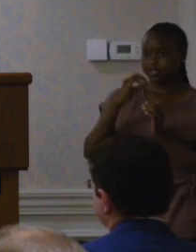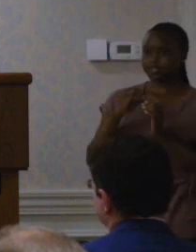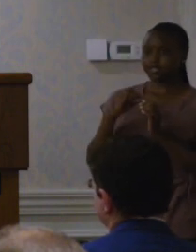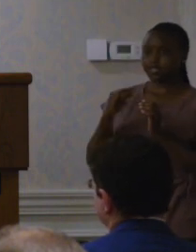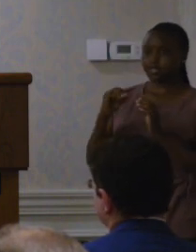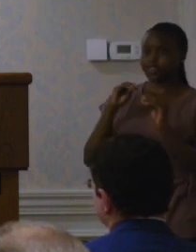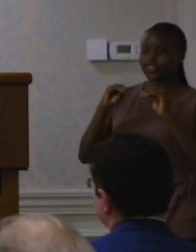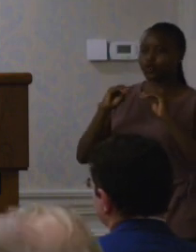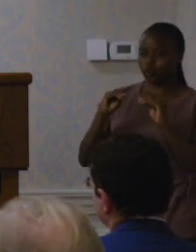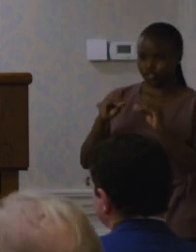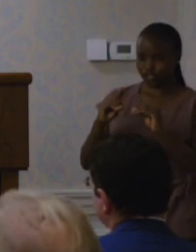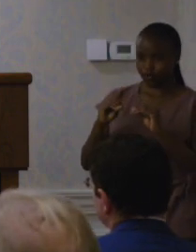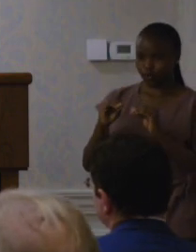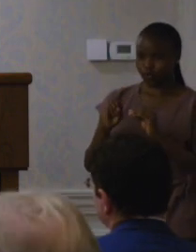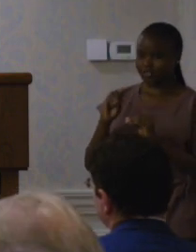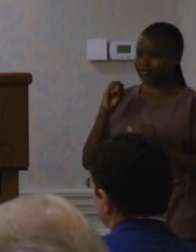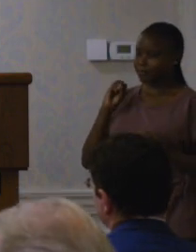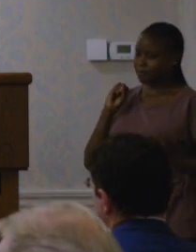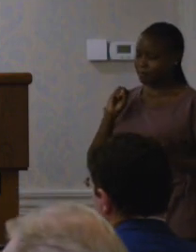much more expensive,